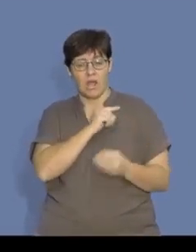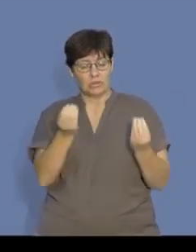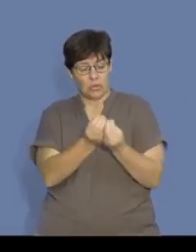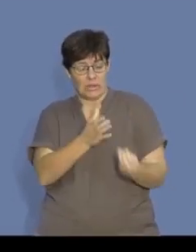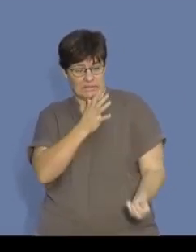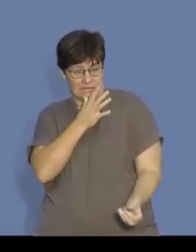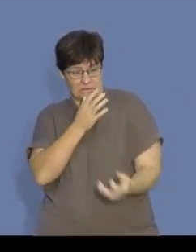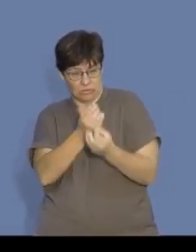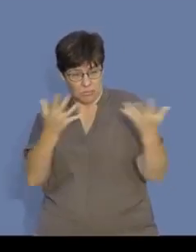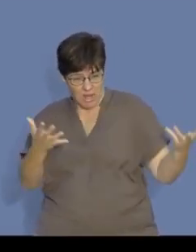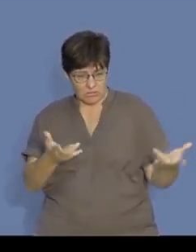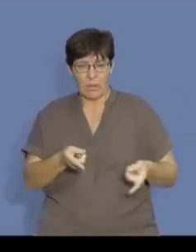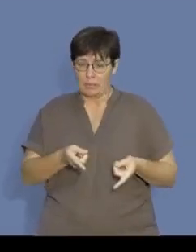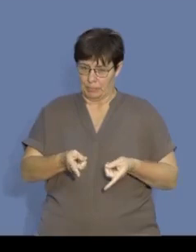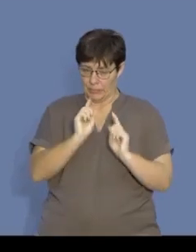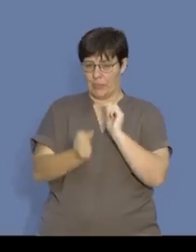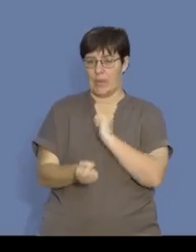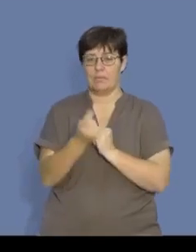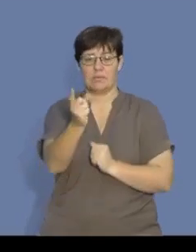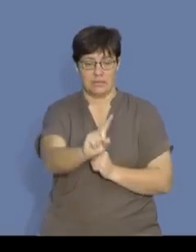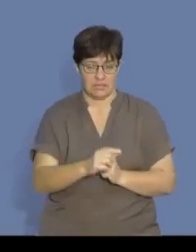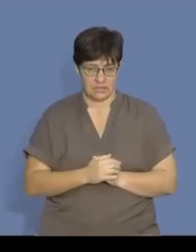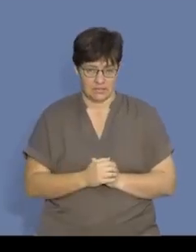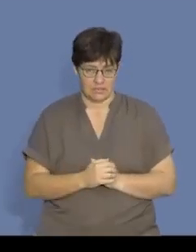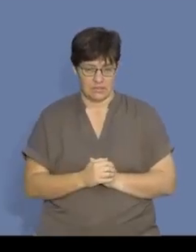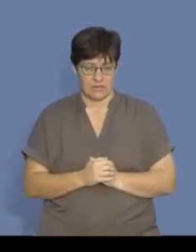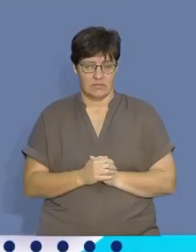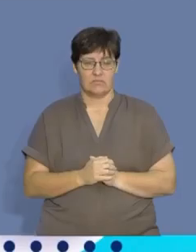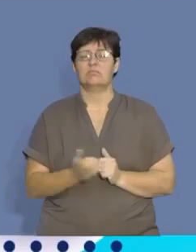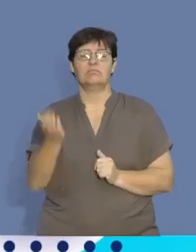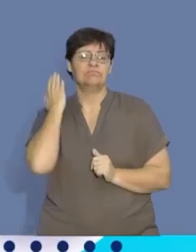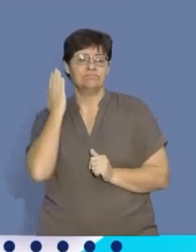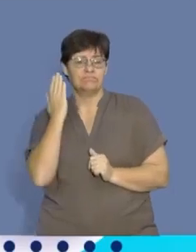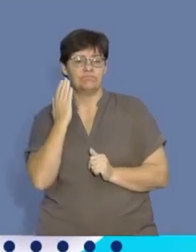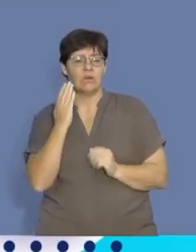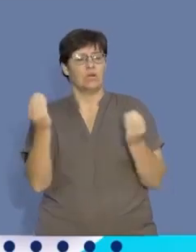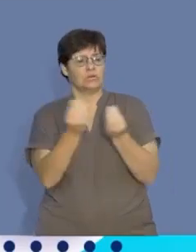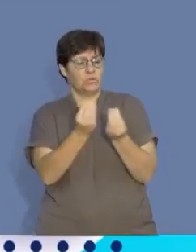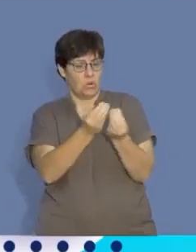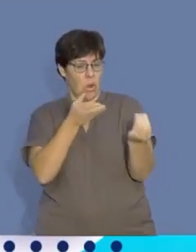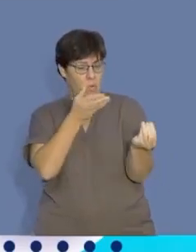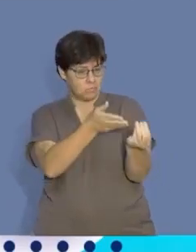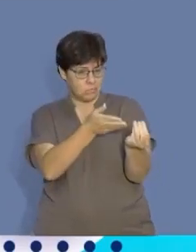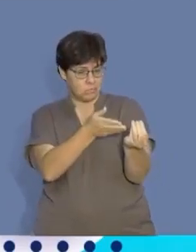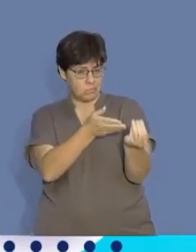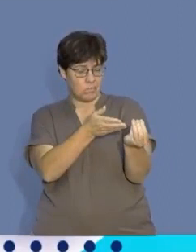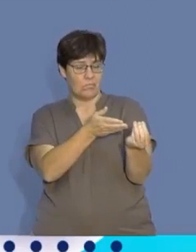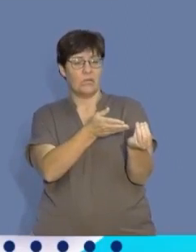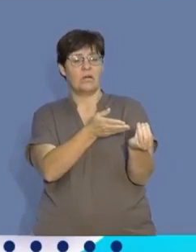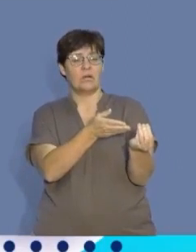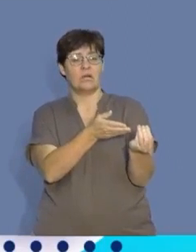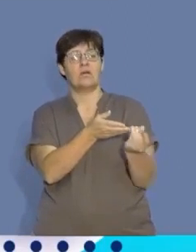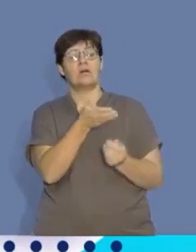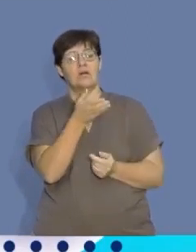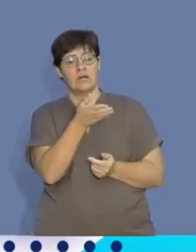of overstocking. Okay, so in the previous question, we calculated the amount of stock